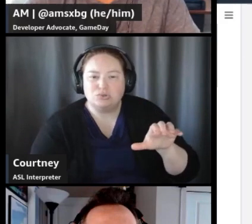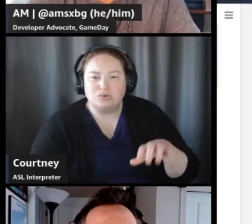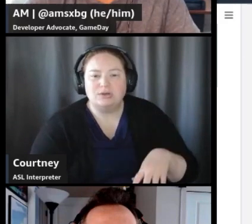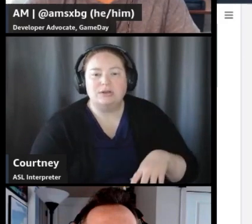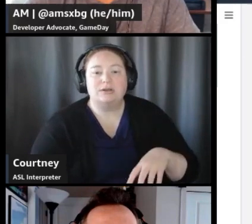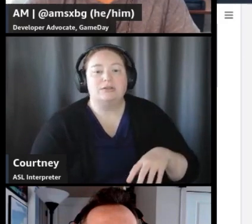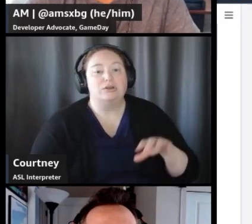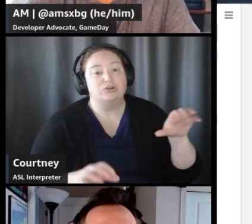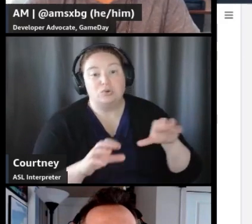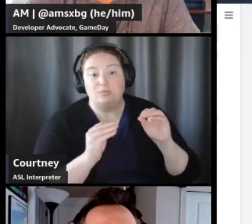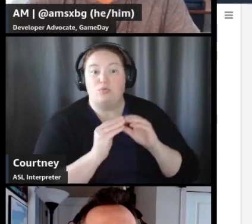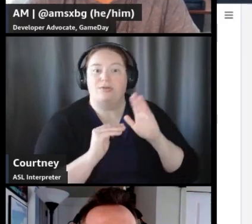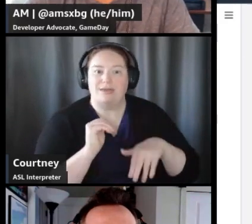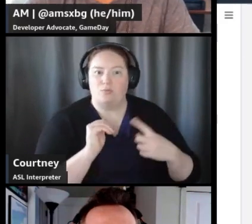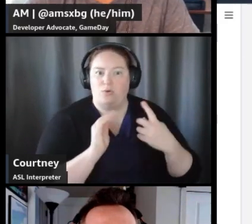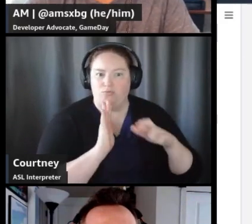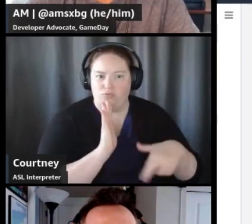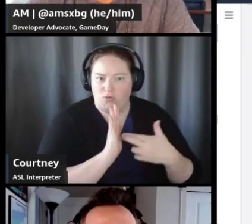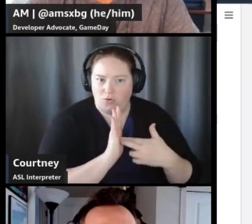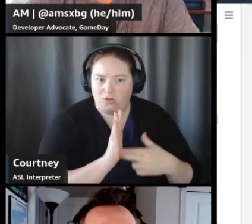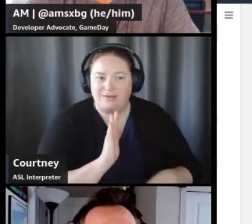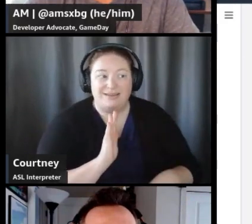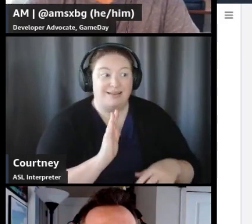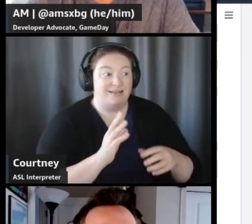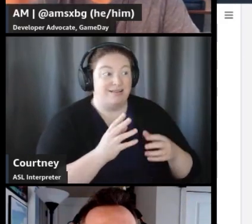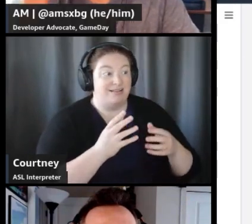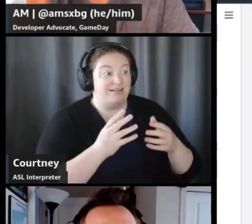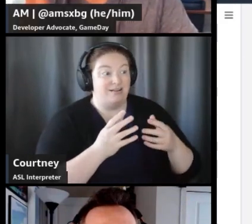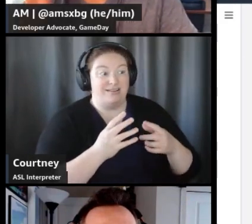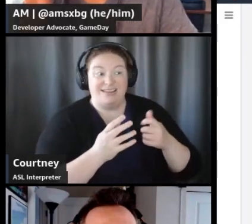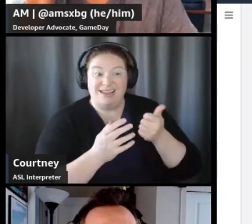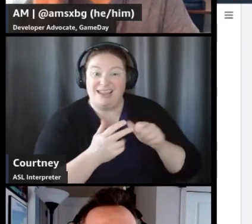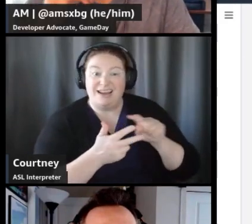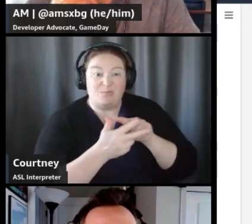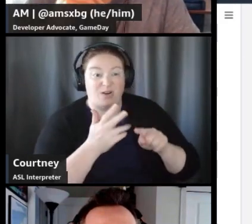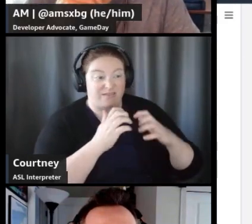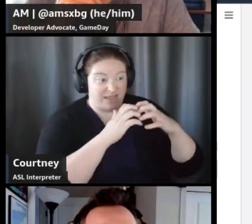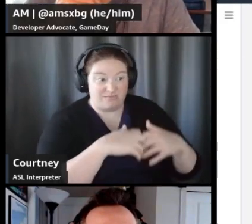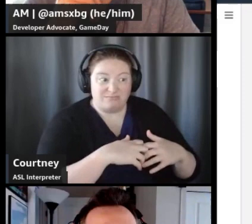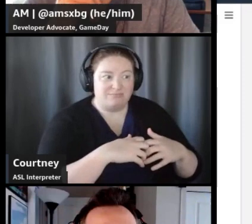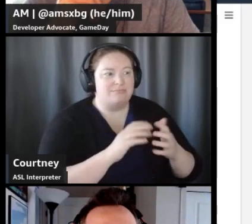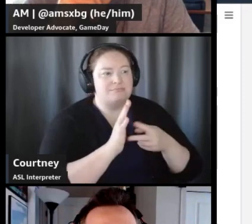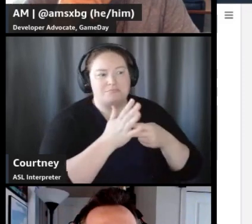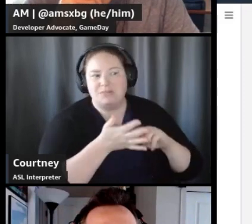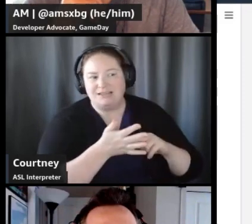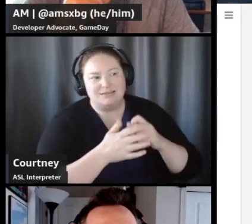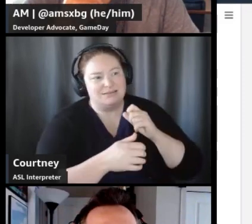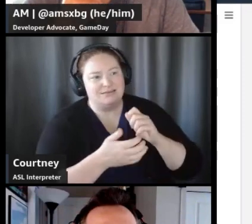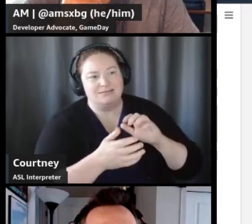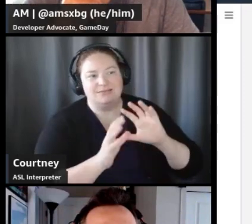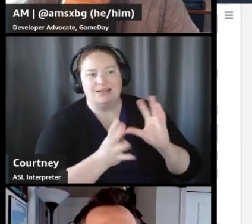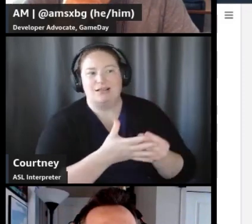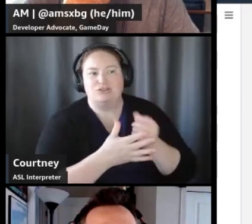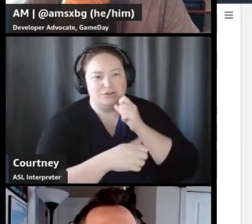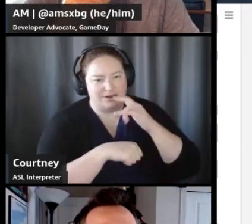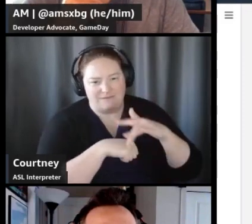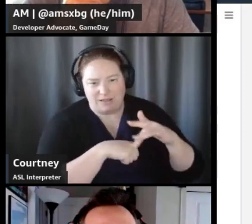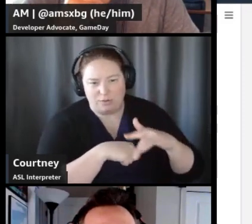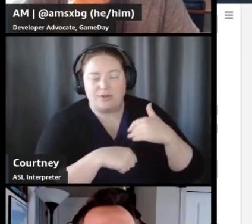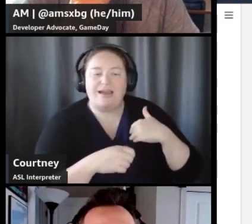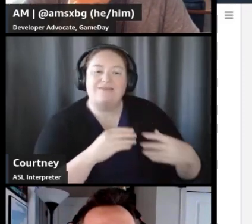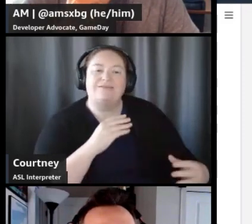role, and loss of any one of them could result in the cluster becoming unavailable. So this again brings in that extra layer of